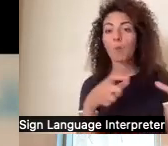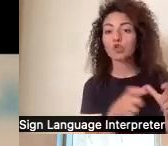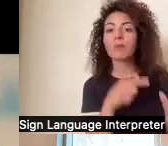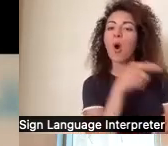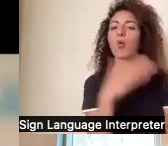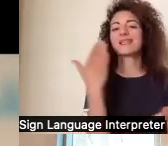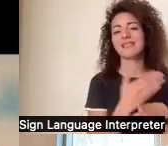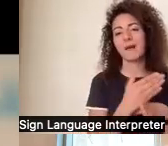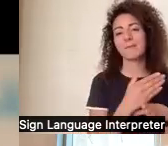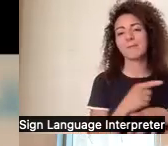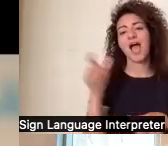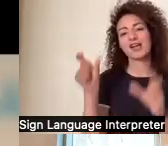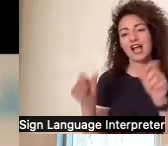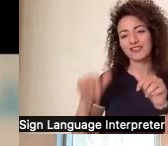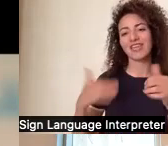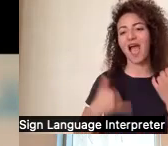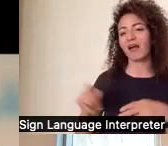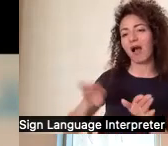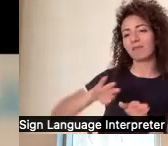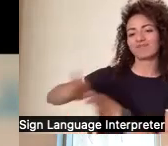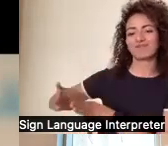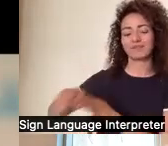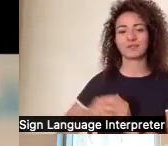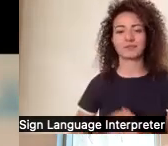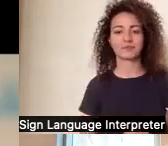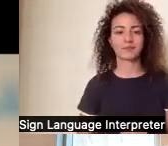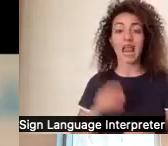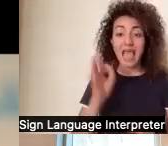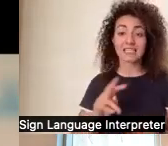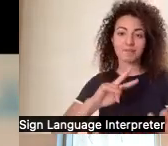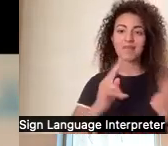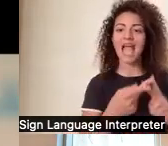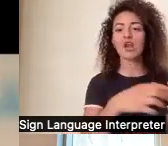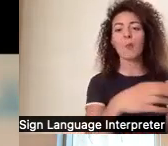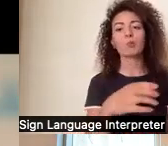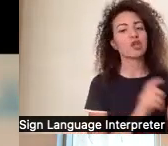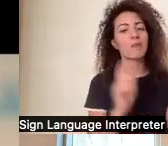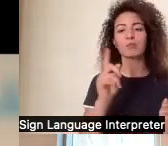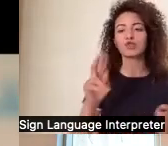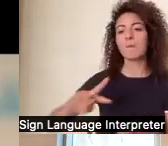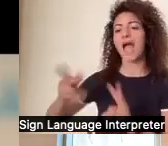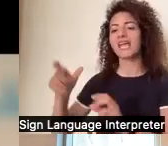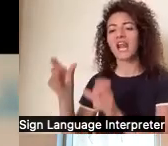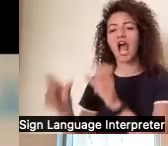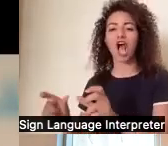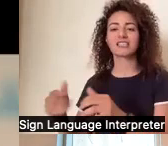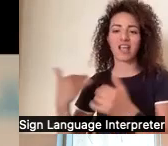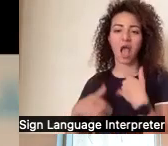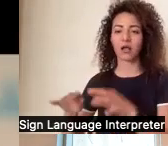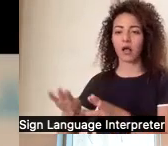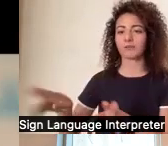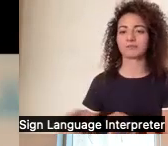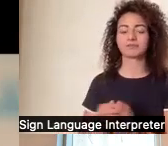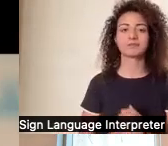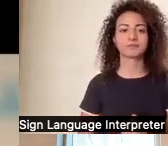not society changing the person. The second issue that I want to bring forth is the vicious